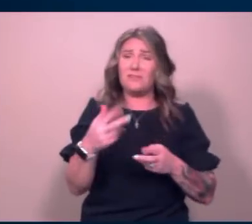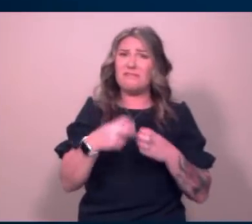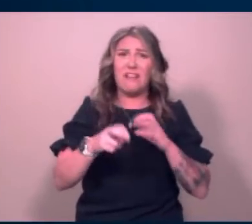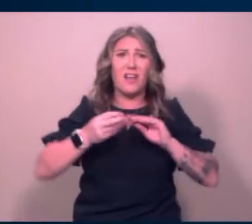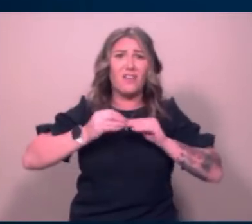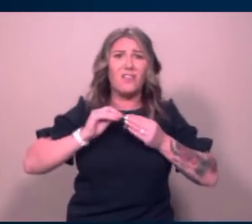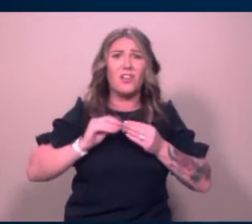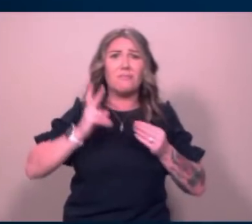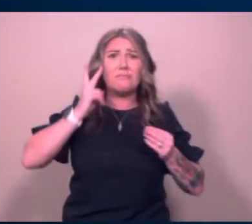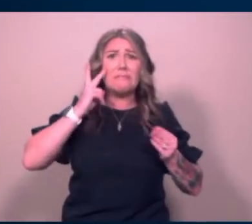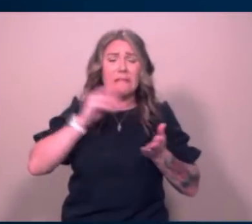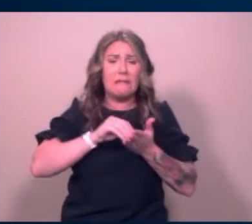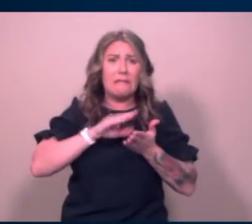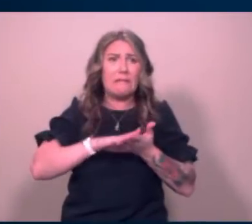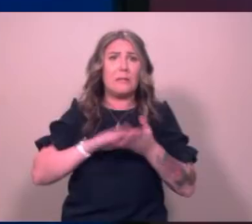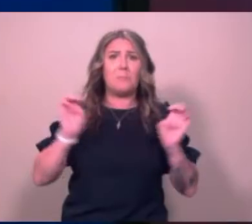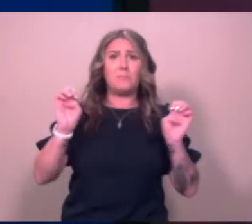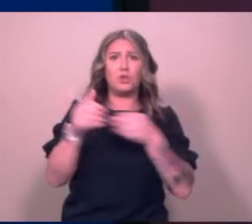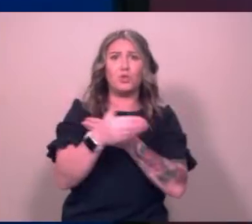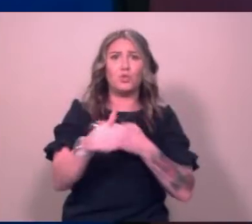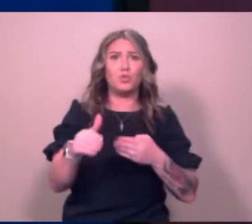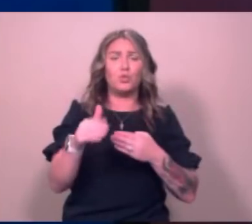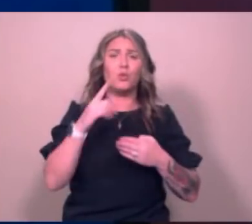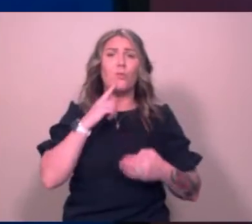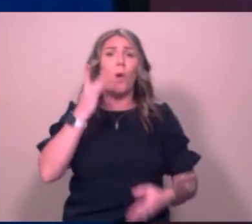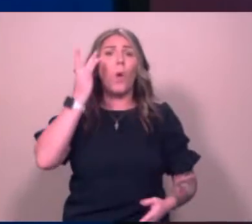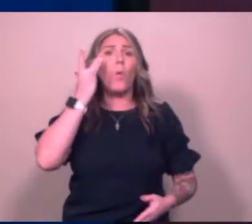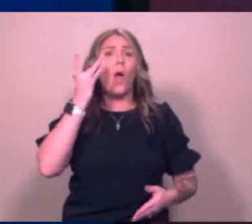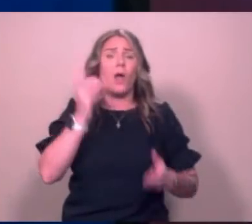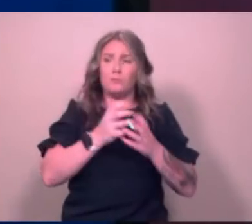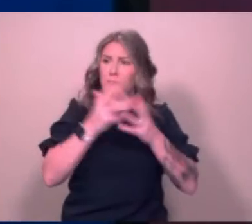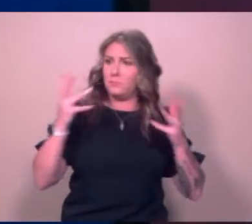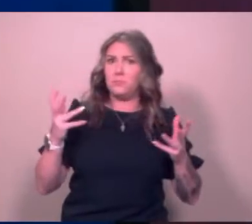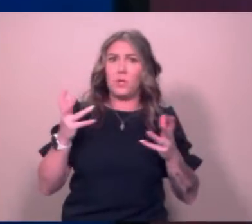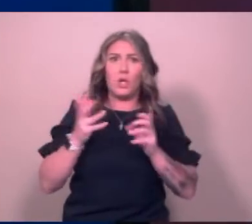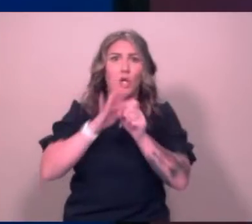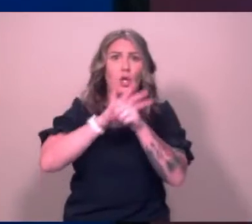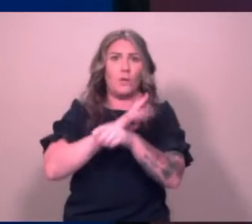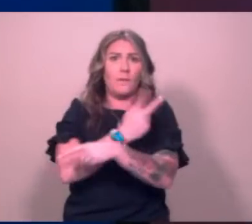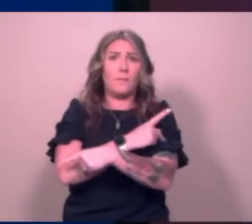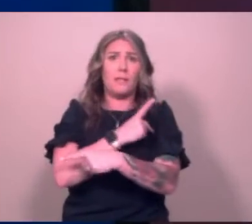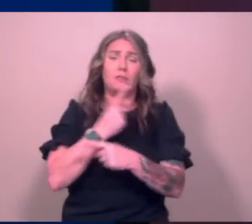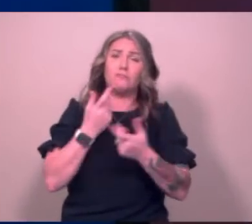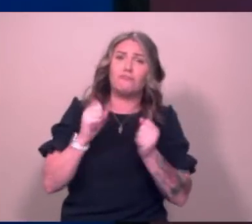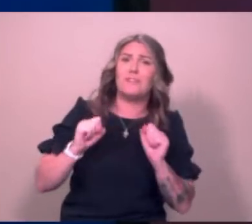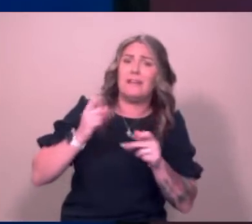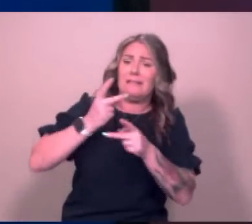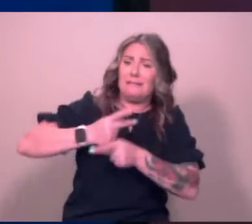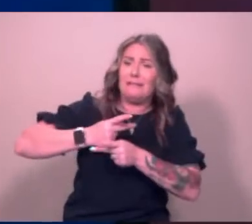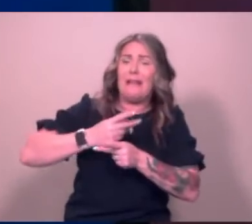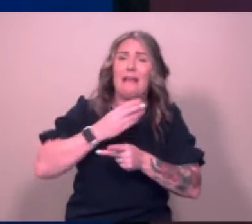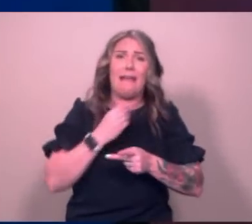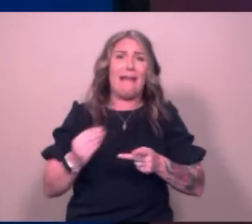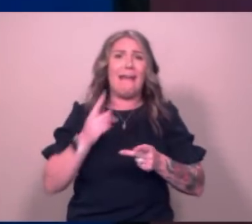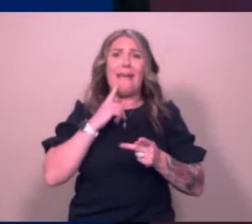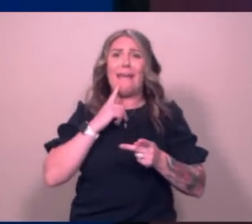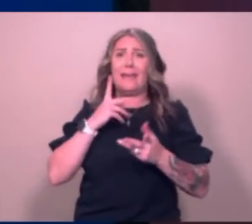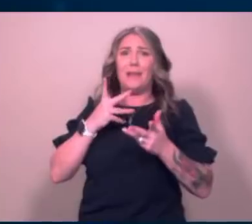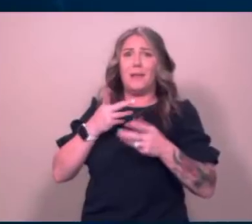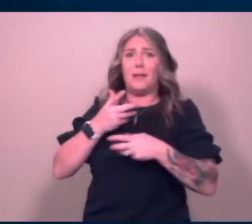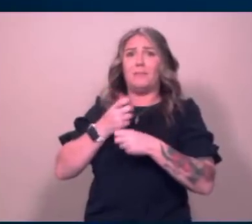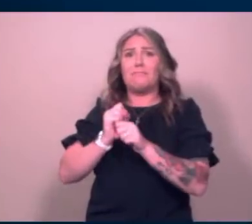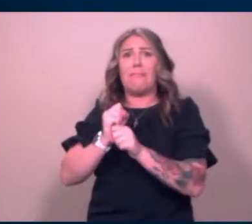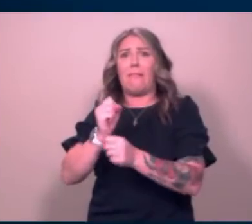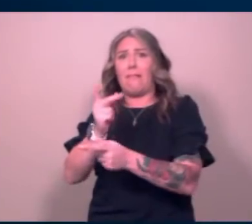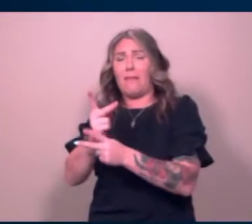a record for ED visits here because of the vast number of COVID patients we're trying to take care of and to triage. Dr.